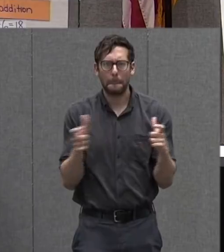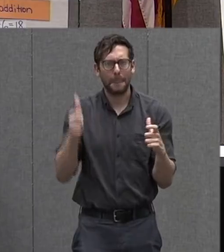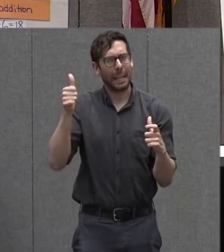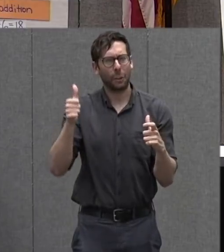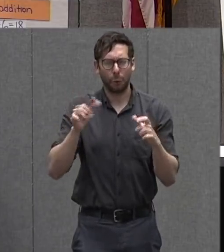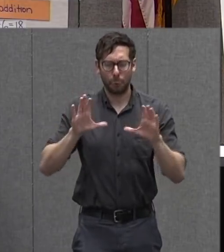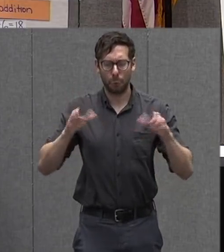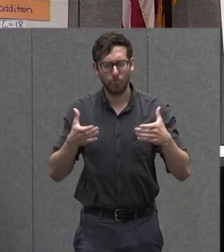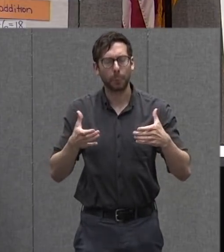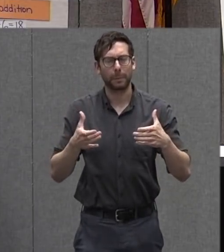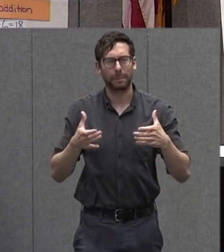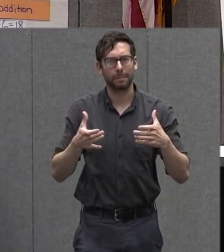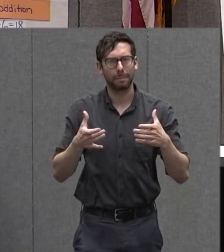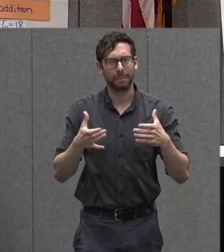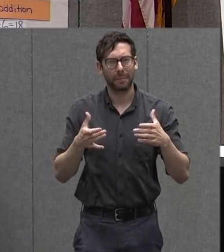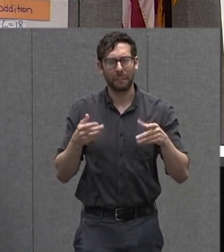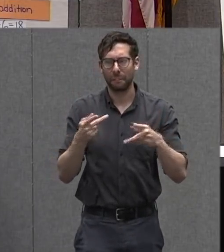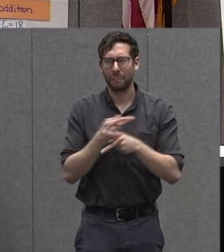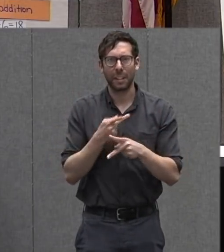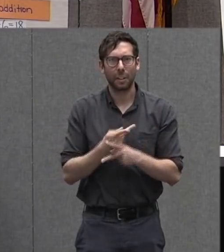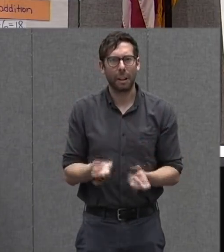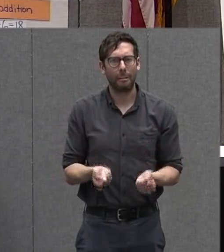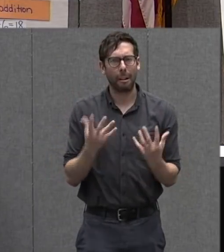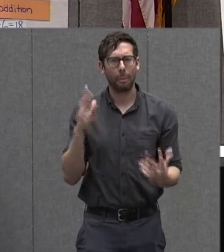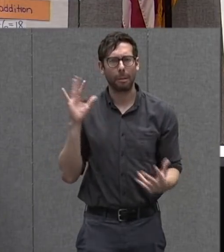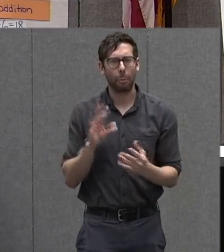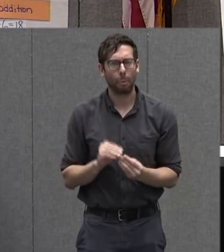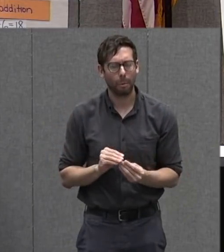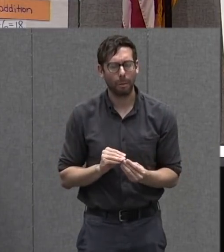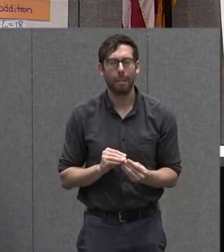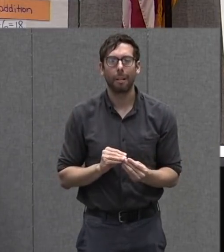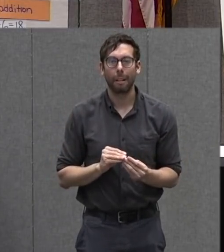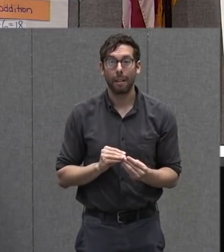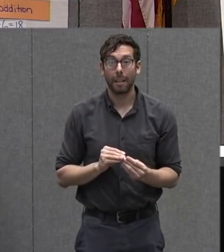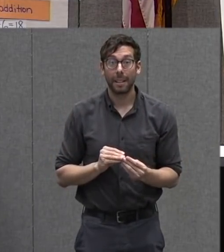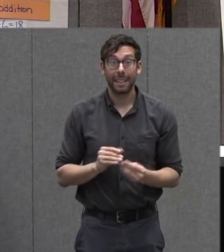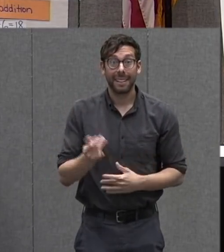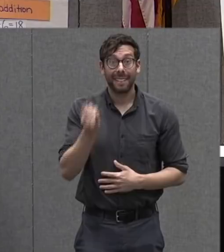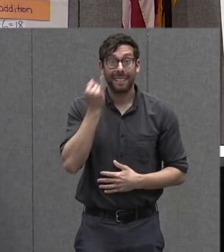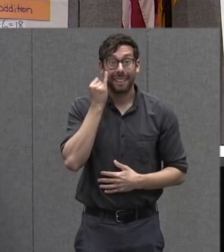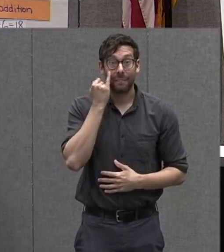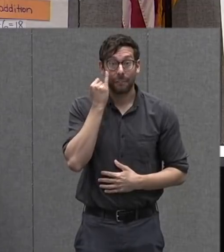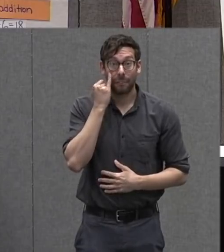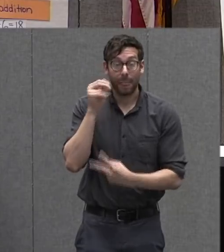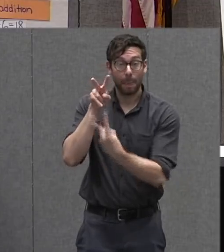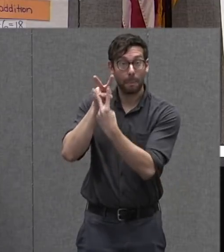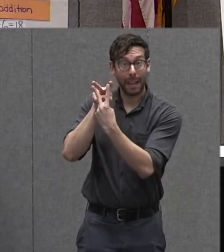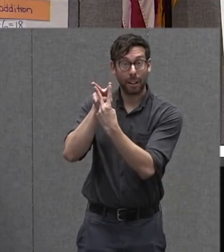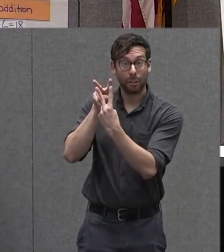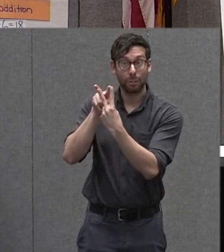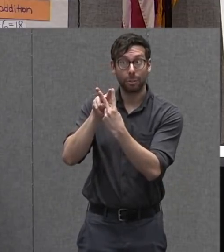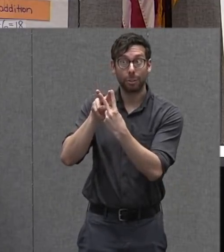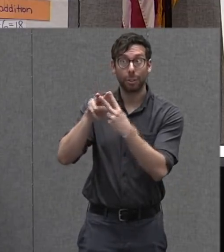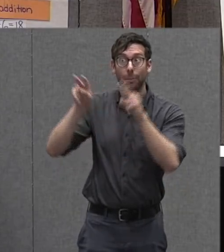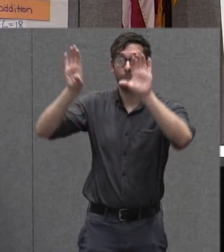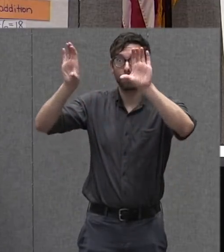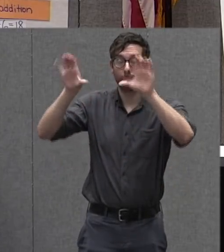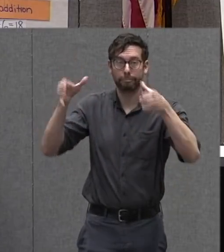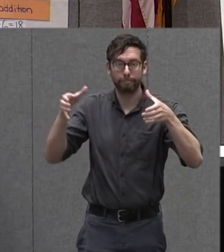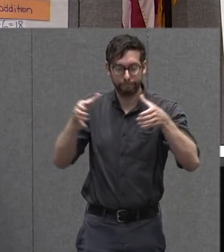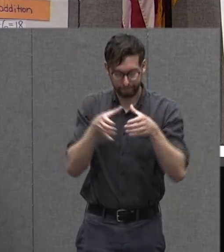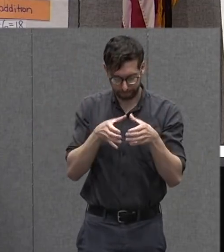we put our pairs of 5s together? If we do that, then we end up with 10s, don't we? Let's see if we